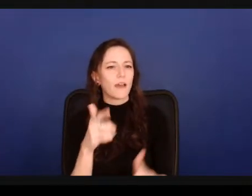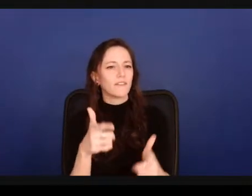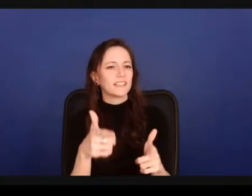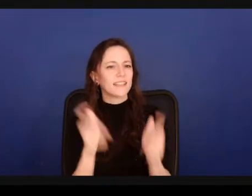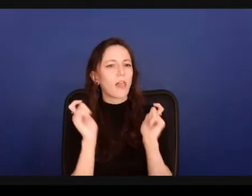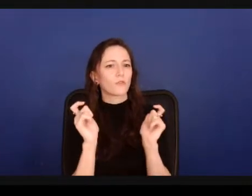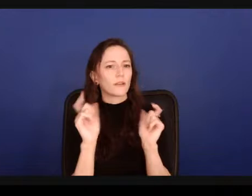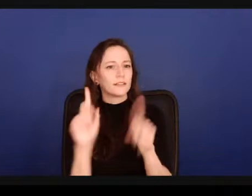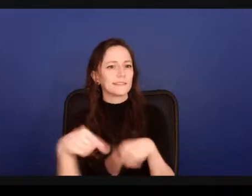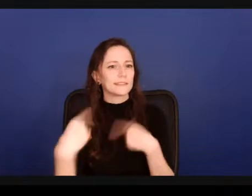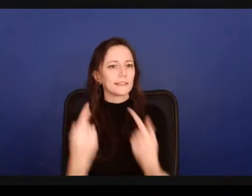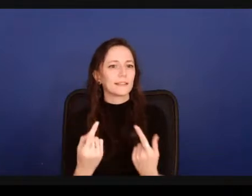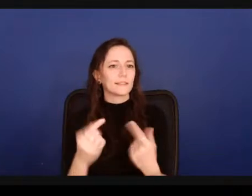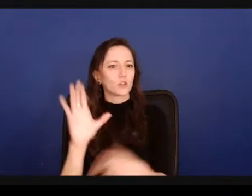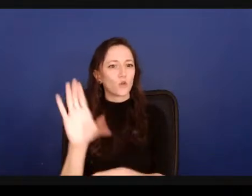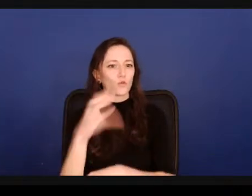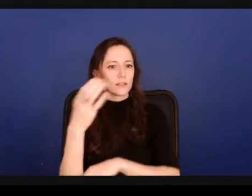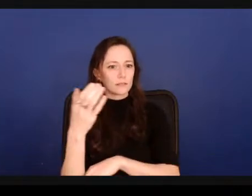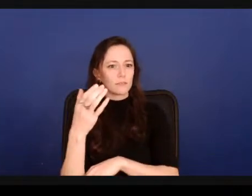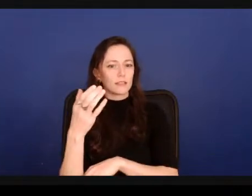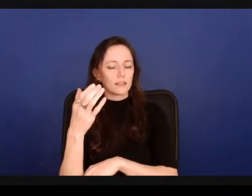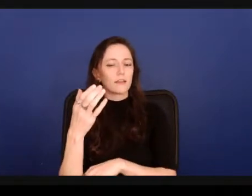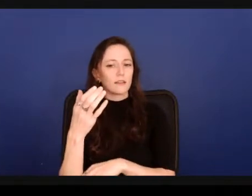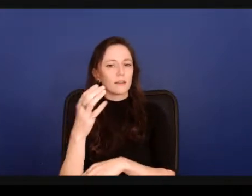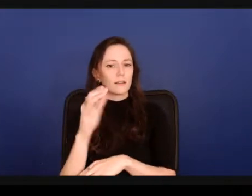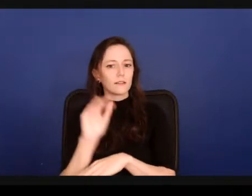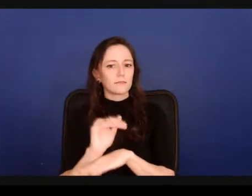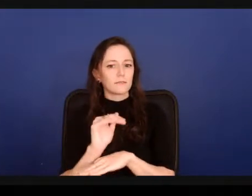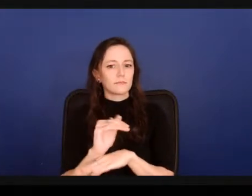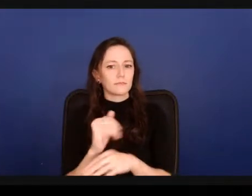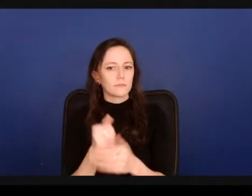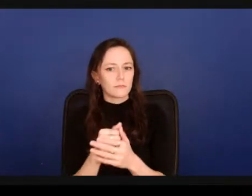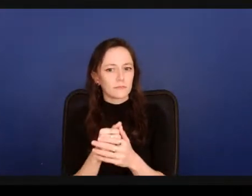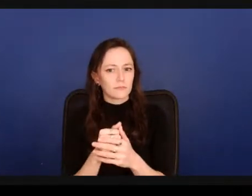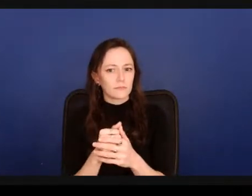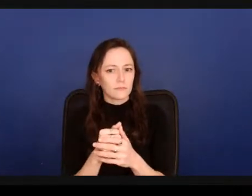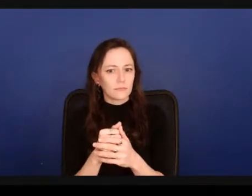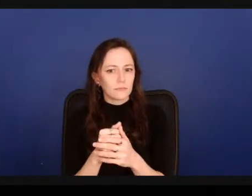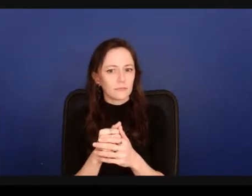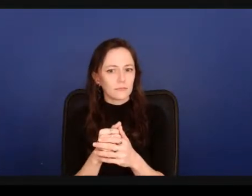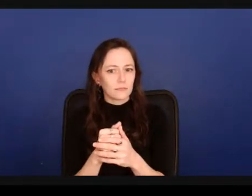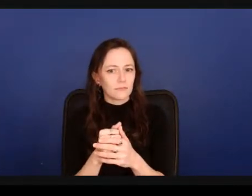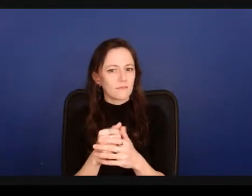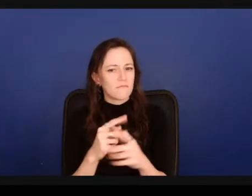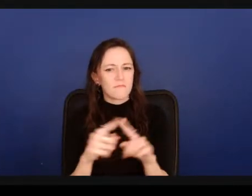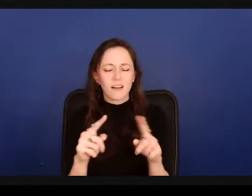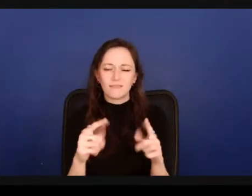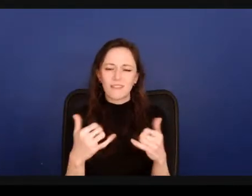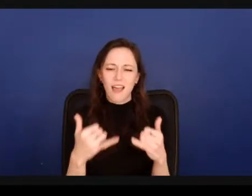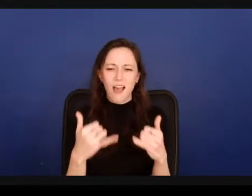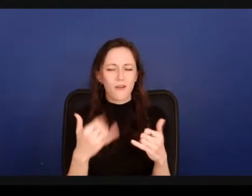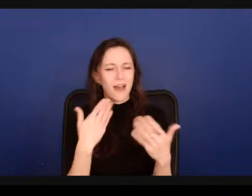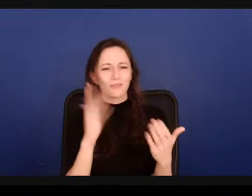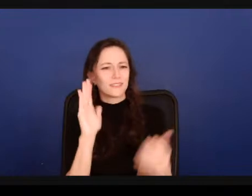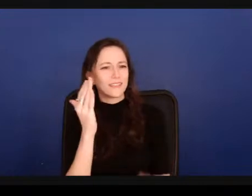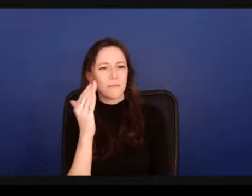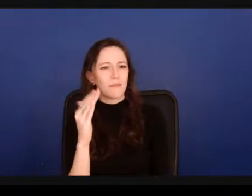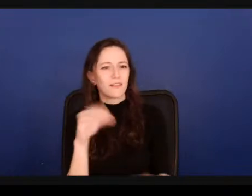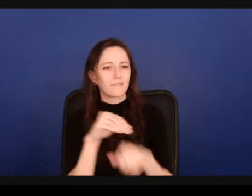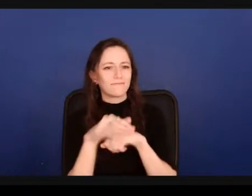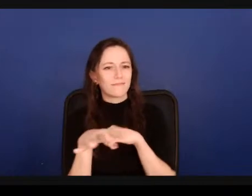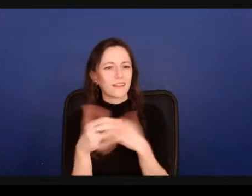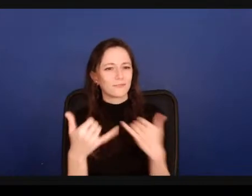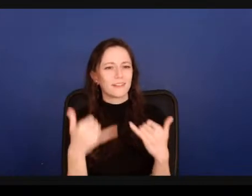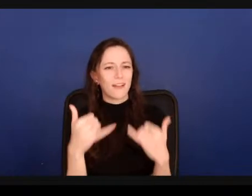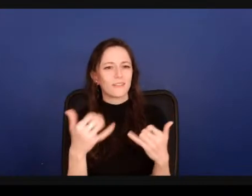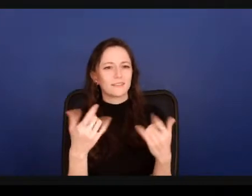Eve. Still deflating, but it's deflating even faster now. So I don't know if that's some other effect as well going on there as